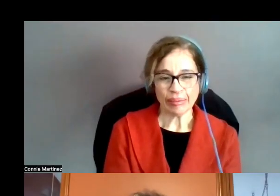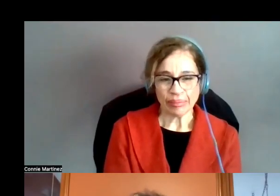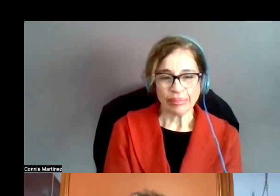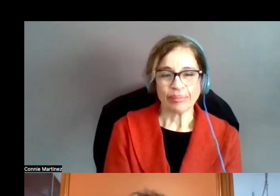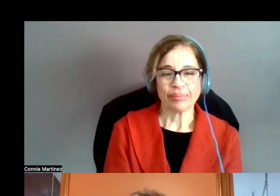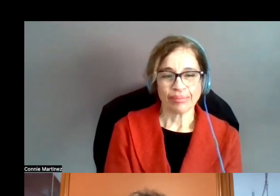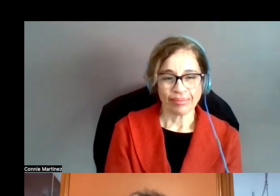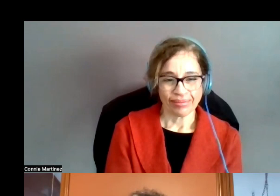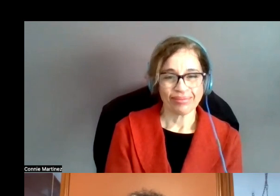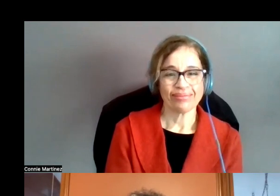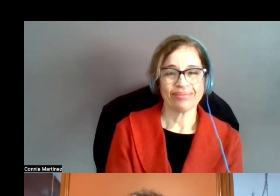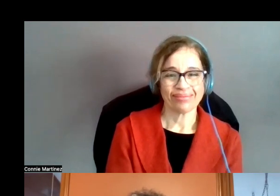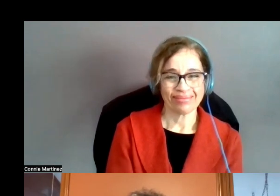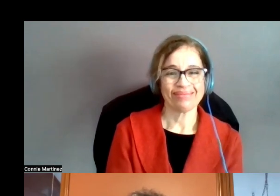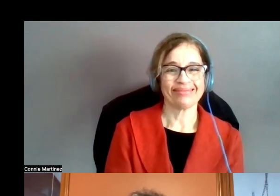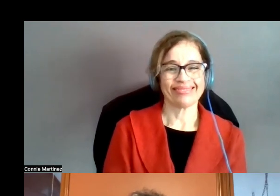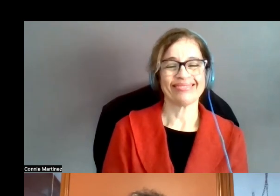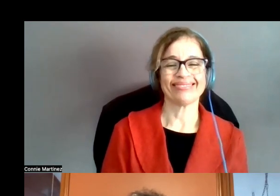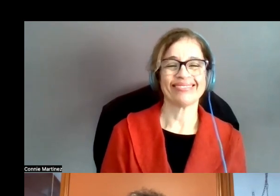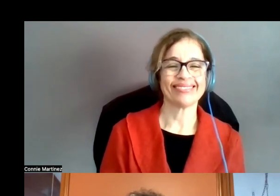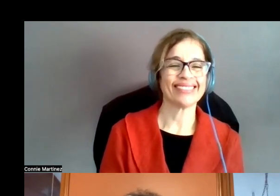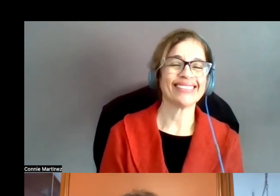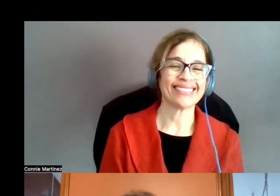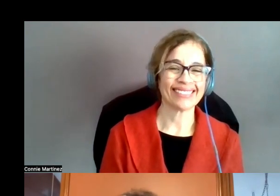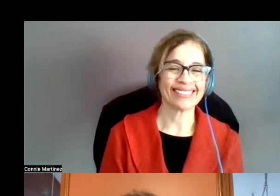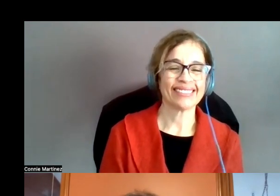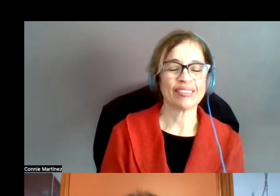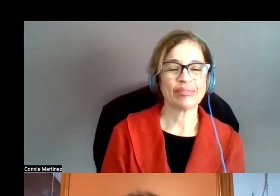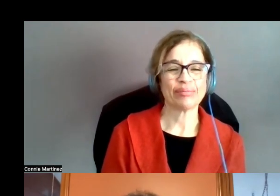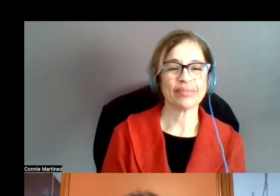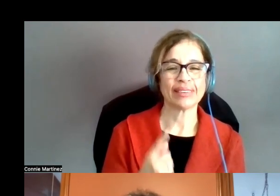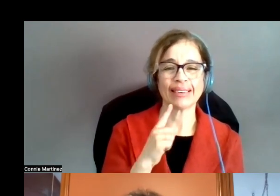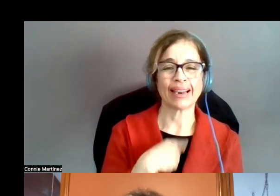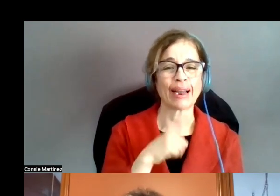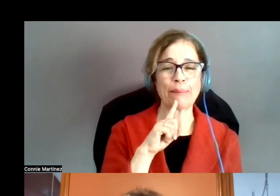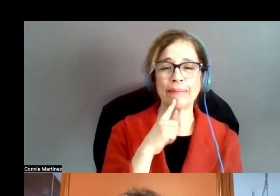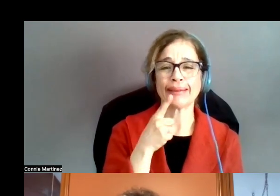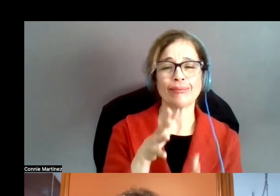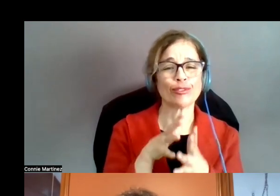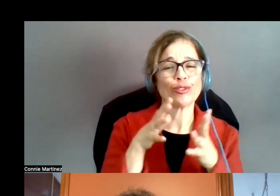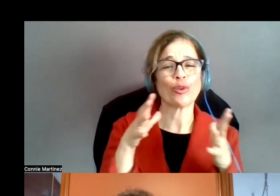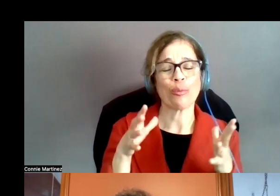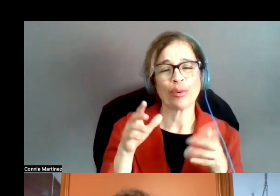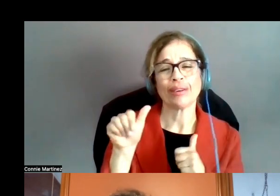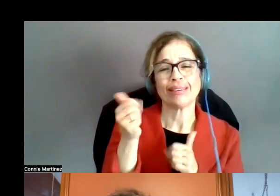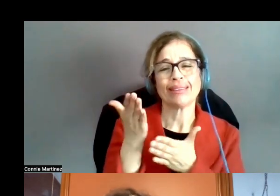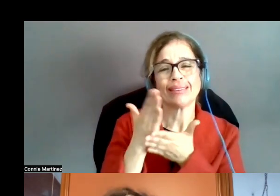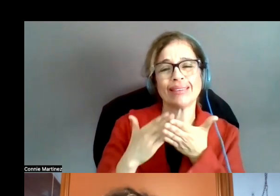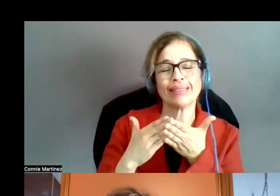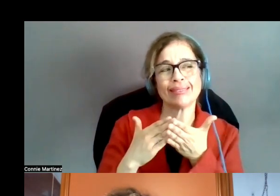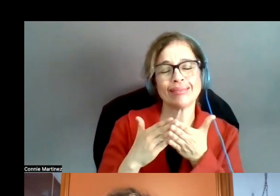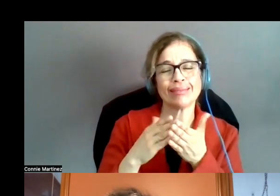That I is miss those cool. guys. Thank you. I miss them so much. Yeah. So another part of the mission that